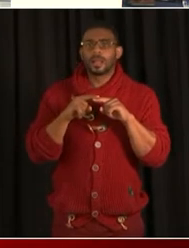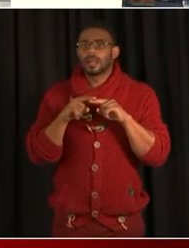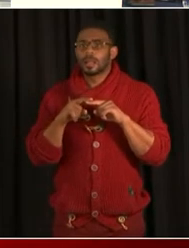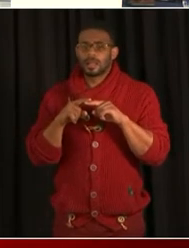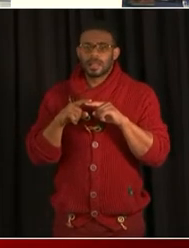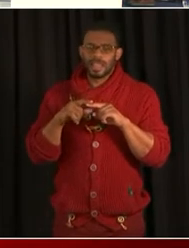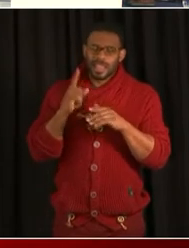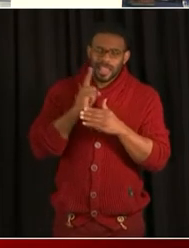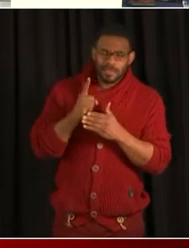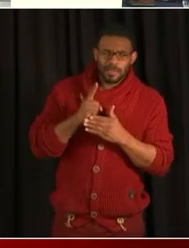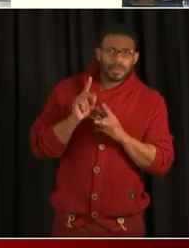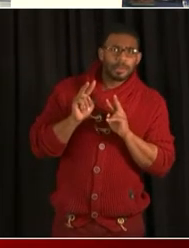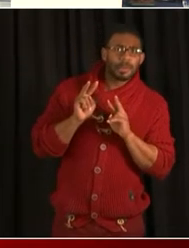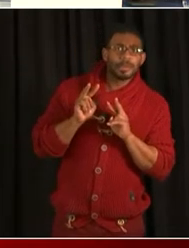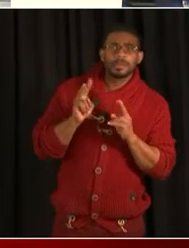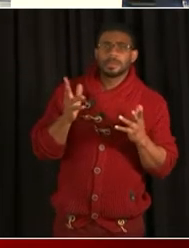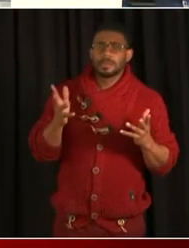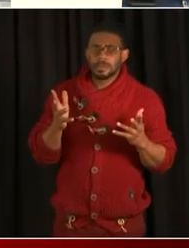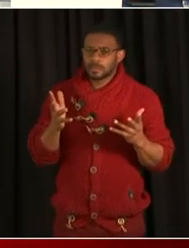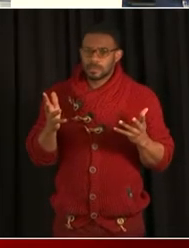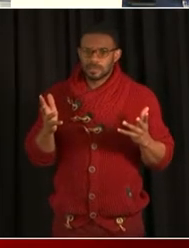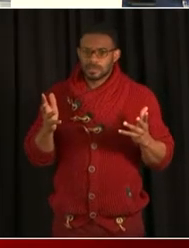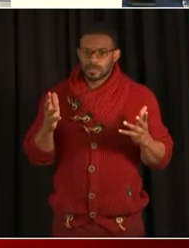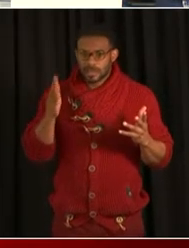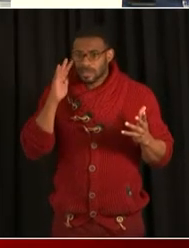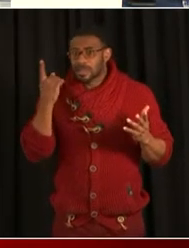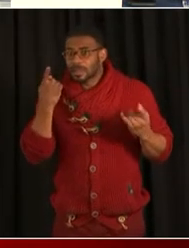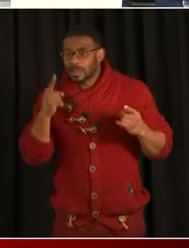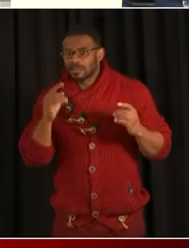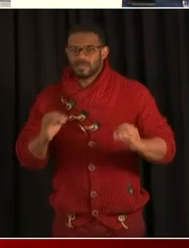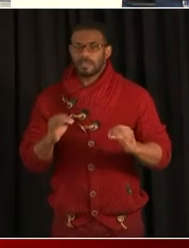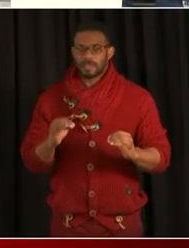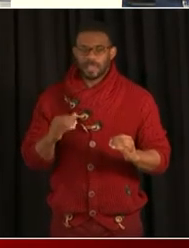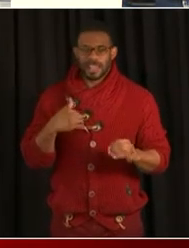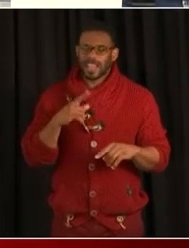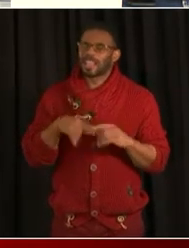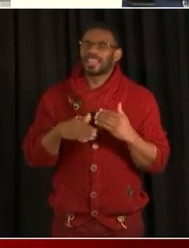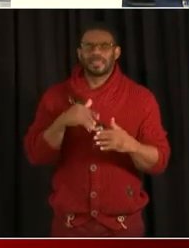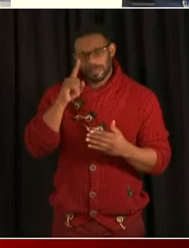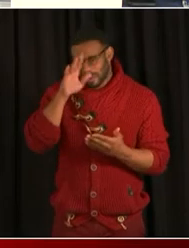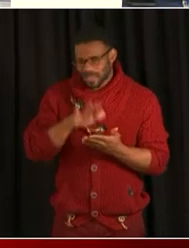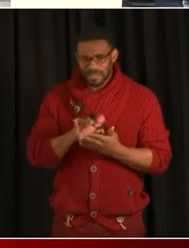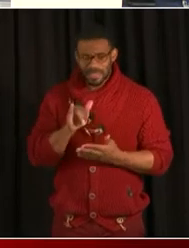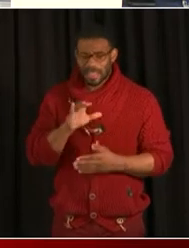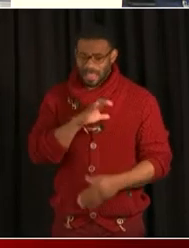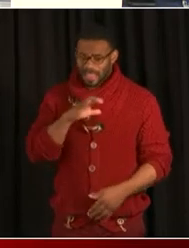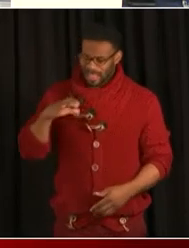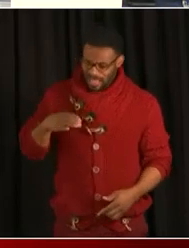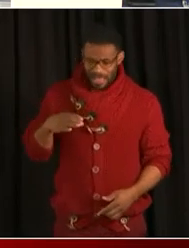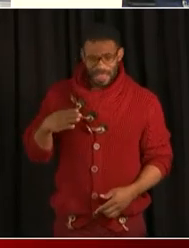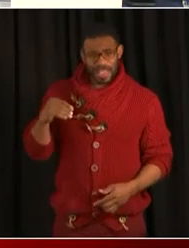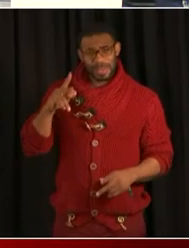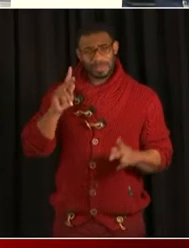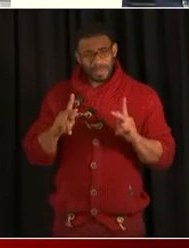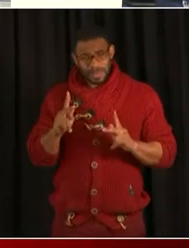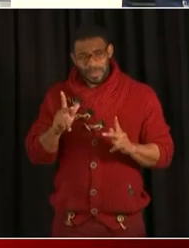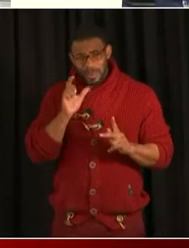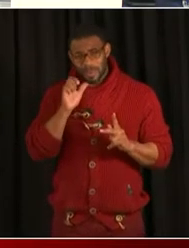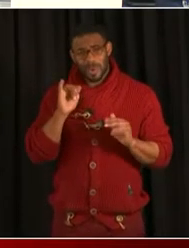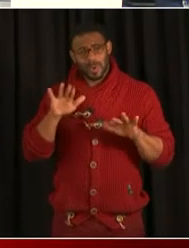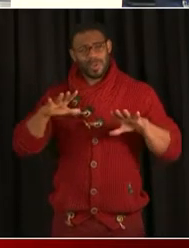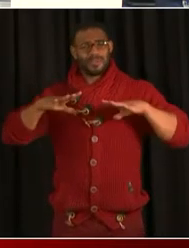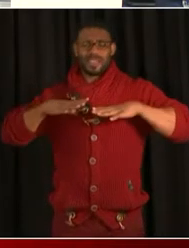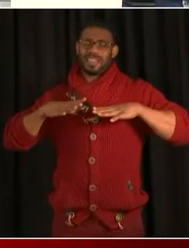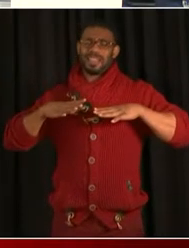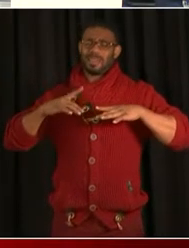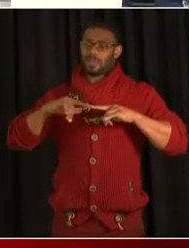thread every week. No, something's going to happen. I can't even believe that Congress and people would go